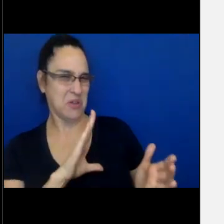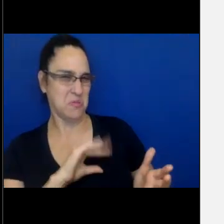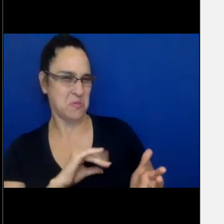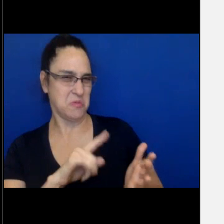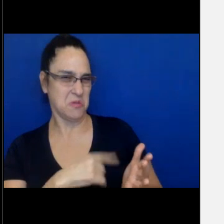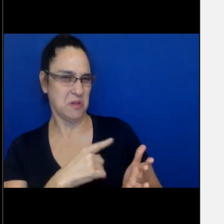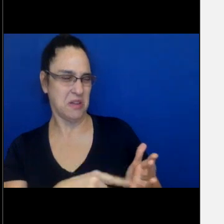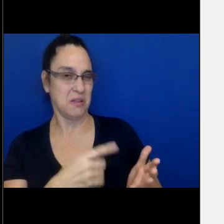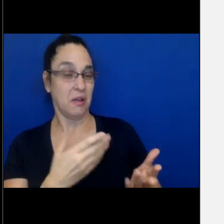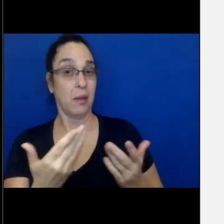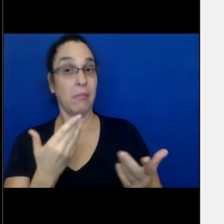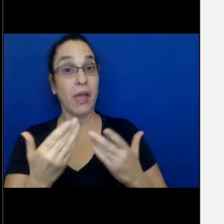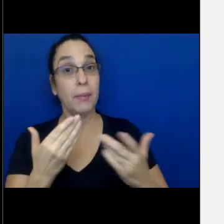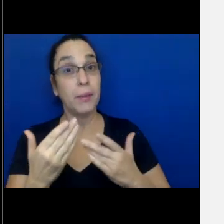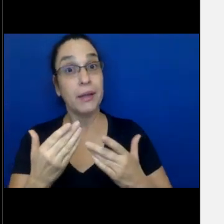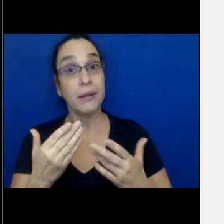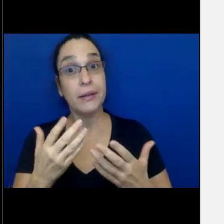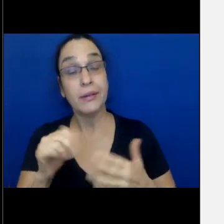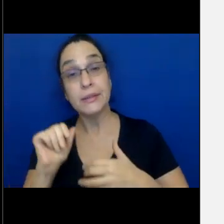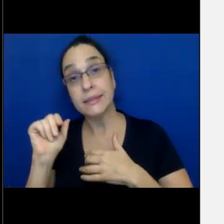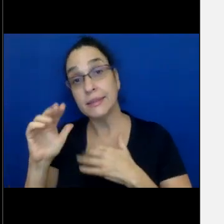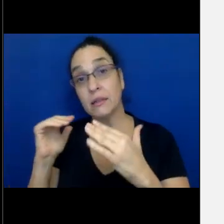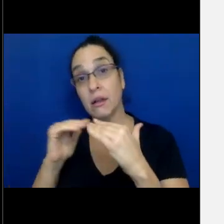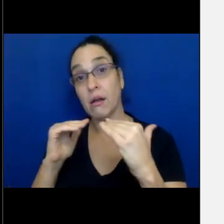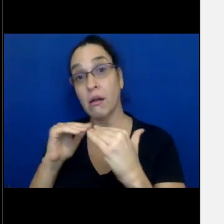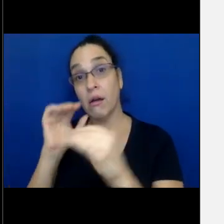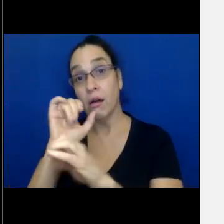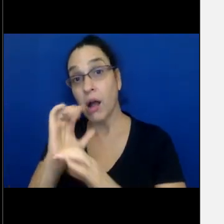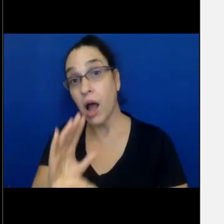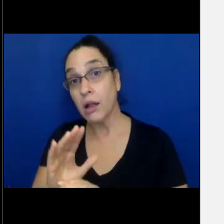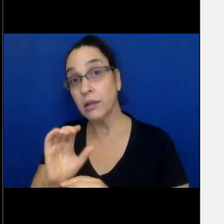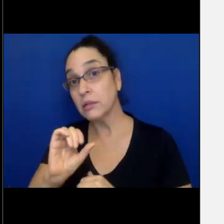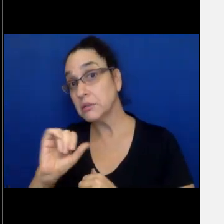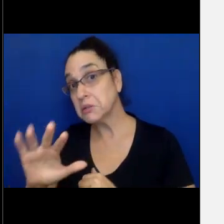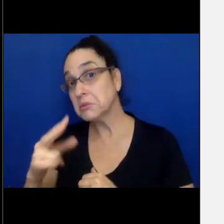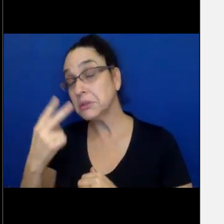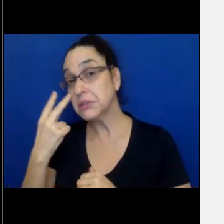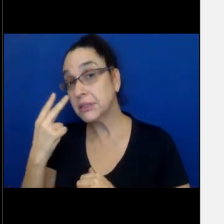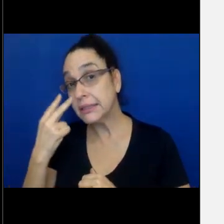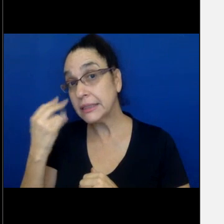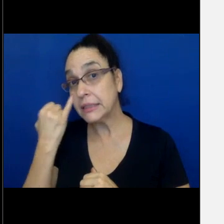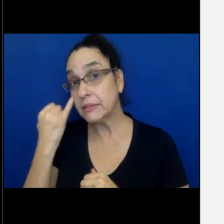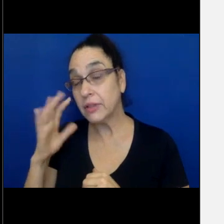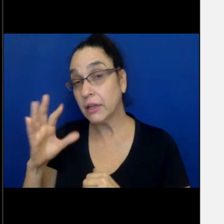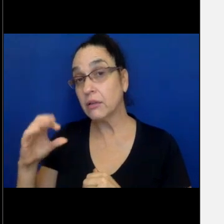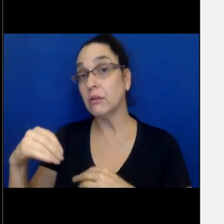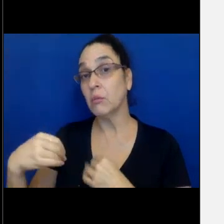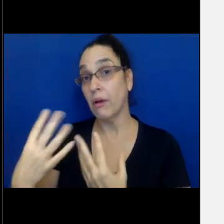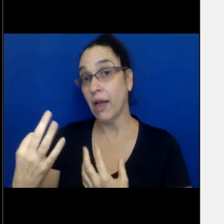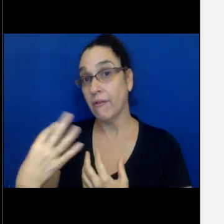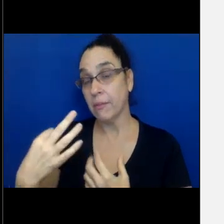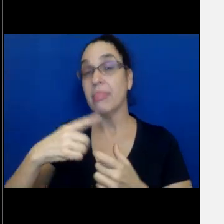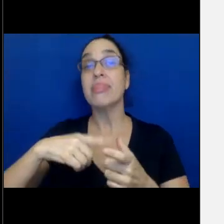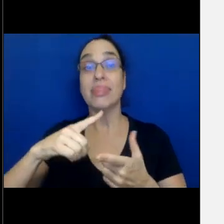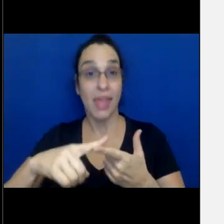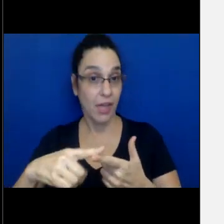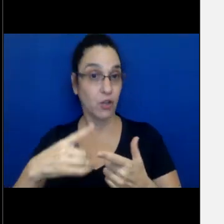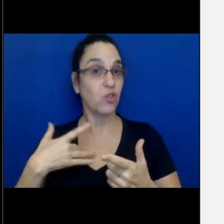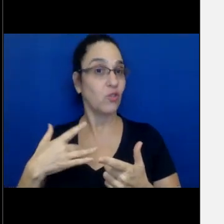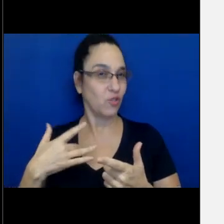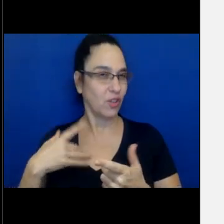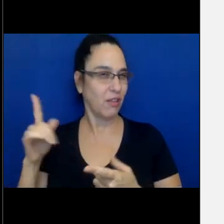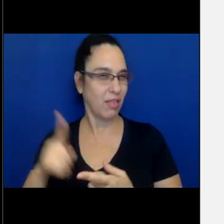to look at and walk through the comments and sort of give you a gist of what's being said. And then once you sort of detach from the work a bit, you can go